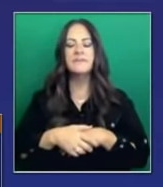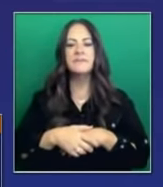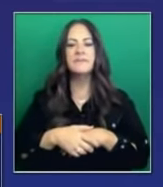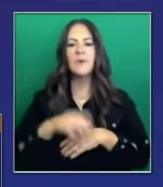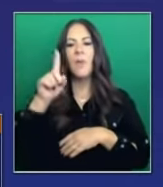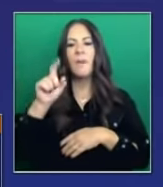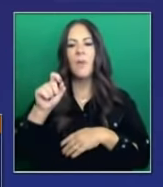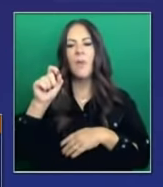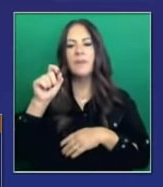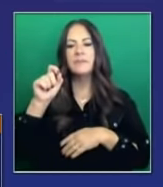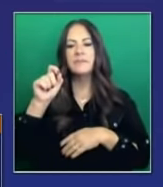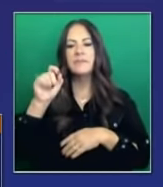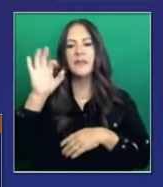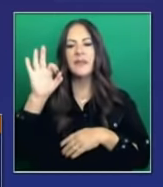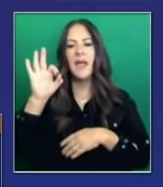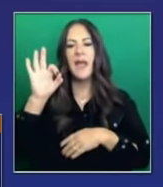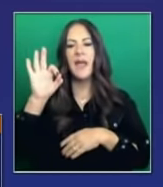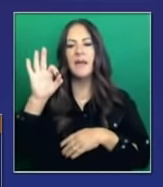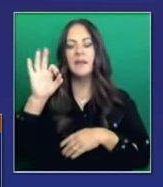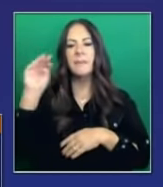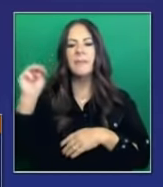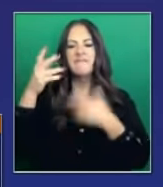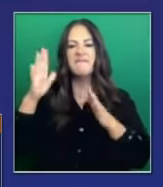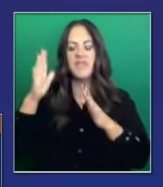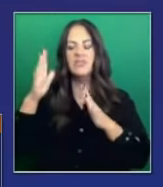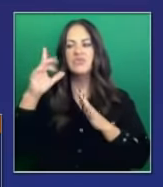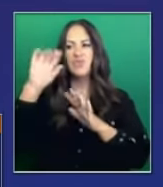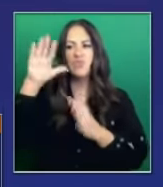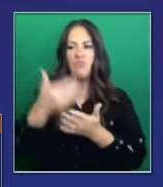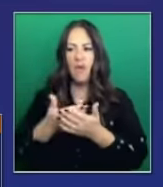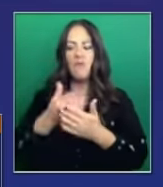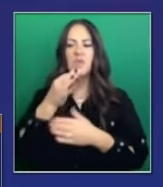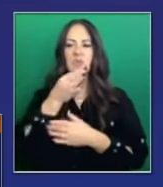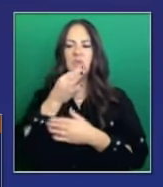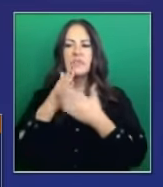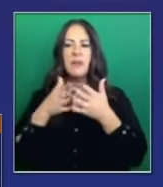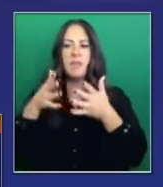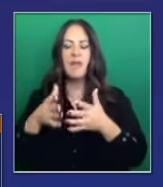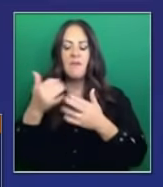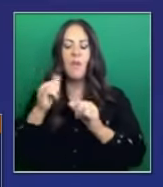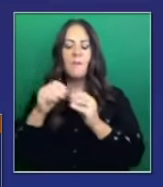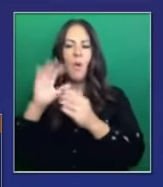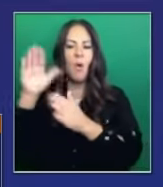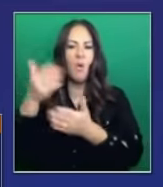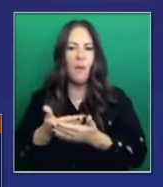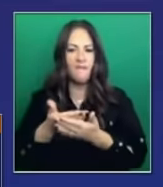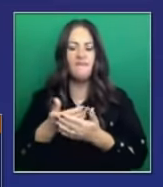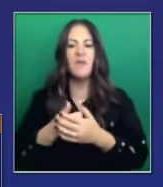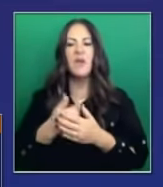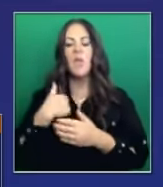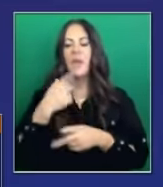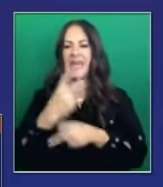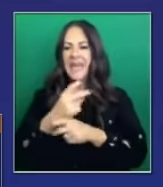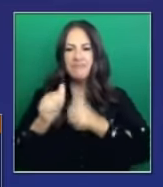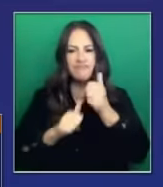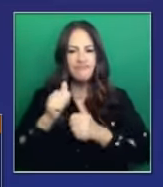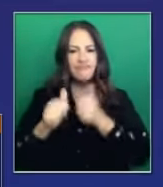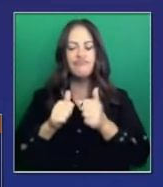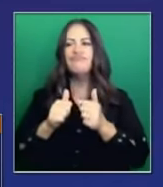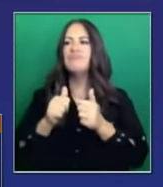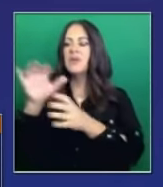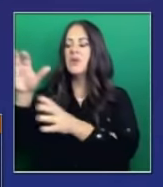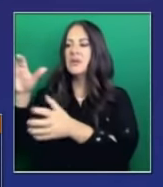either arrived or is about to arrive here in the state of California, working aggressively to get those doses administered. And of course, that's the